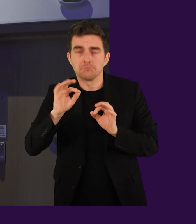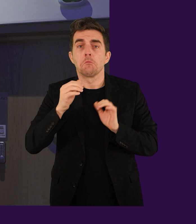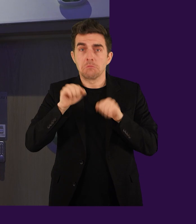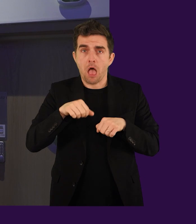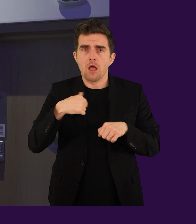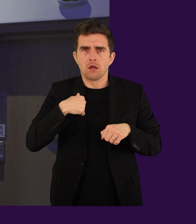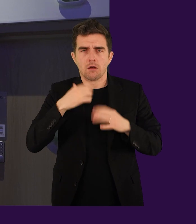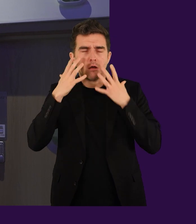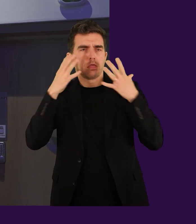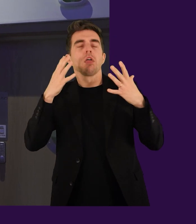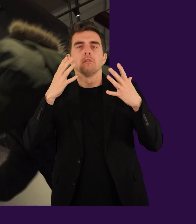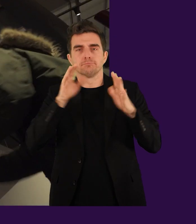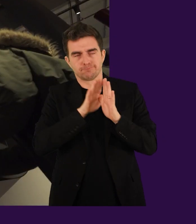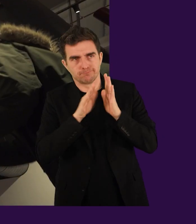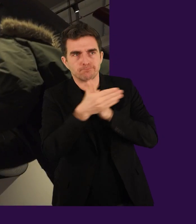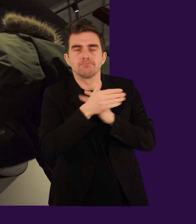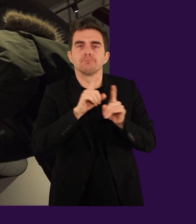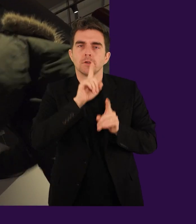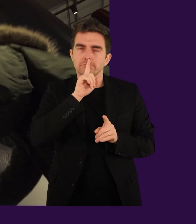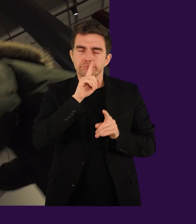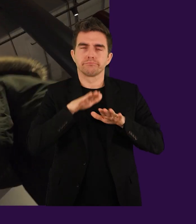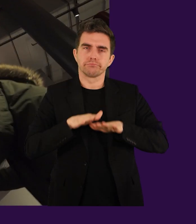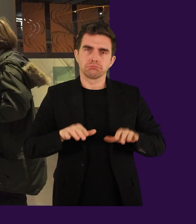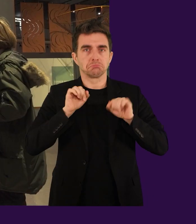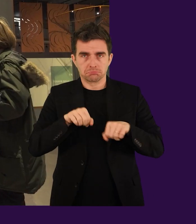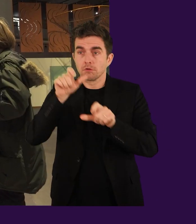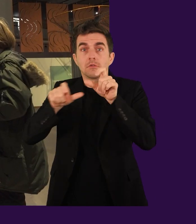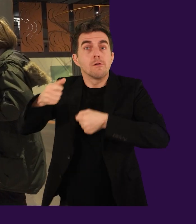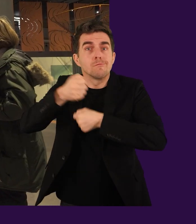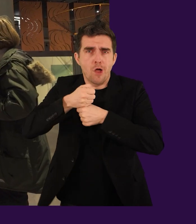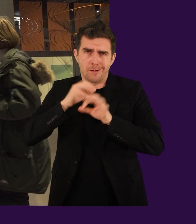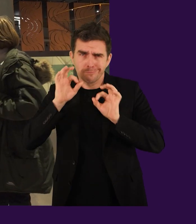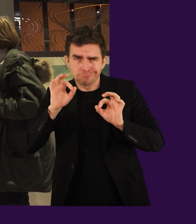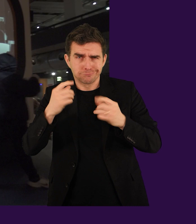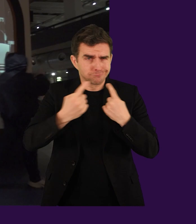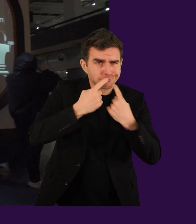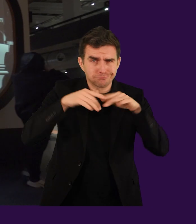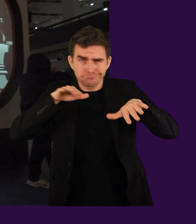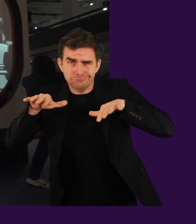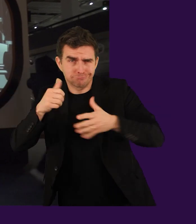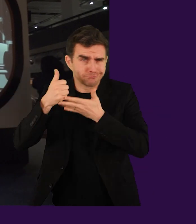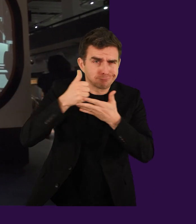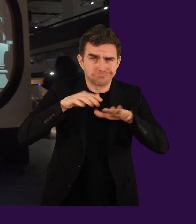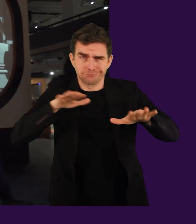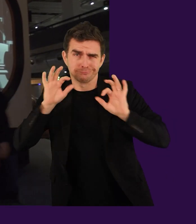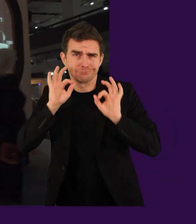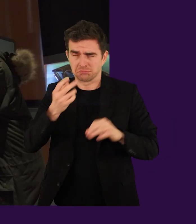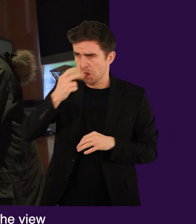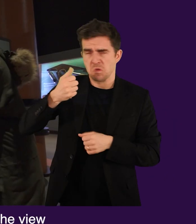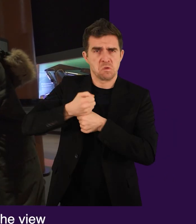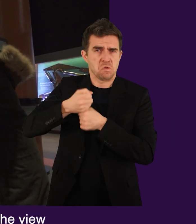if things get too much. The staff here are really friendly and helpful. It looks like a fun